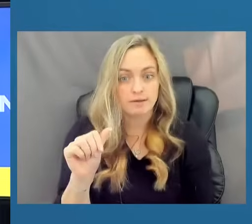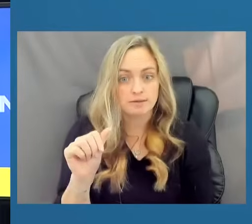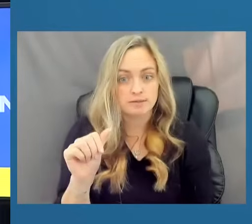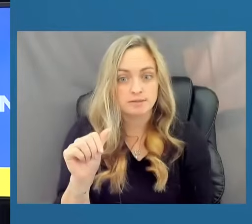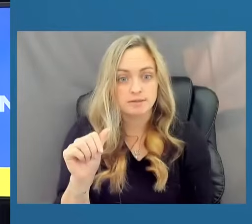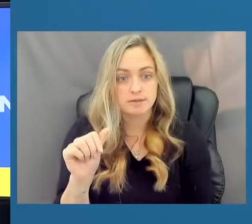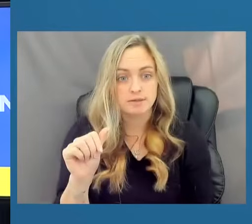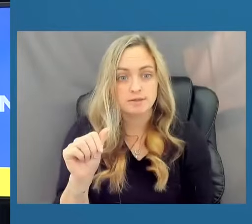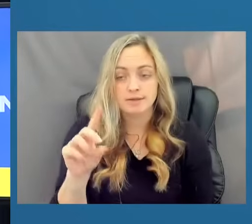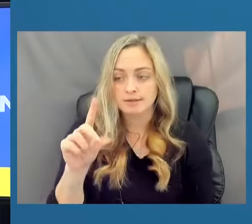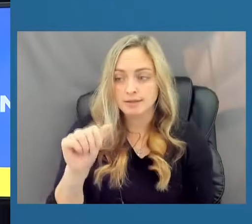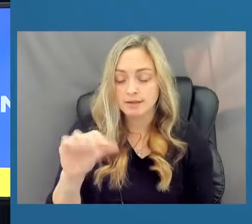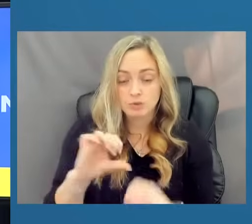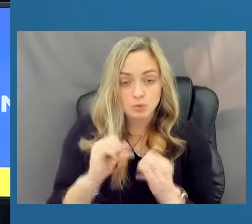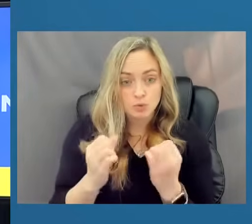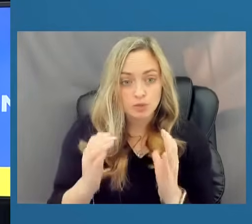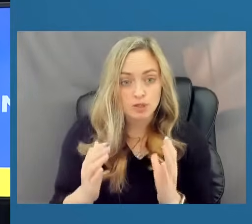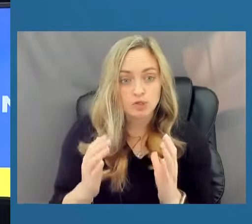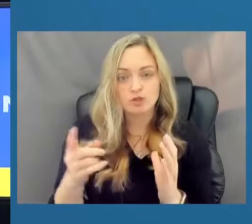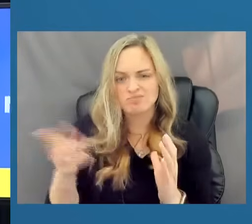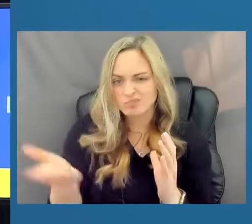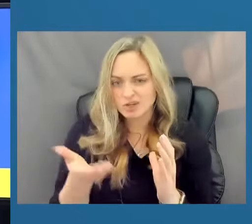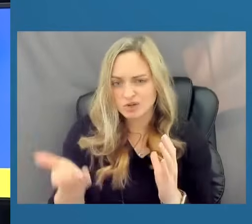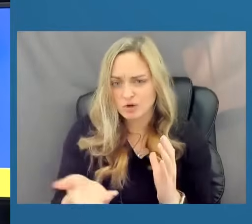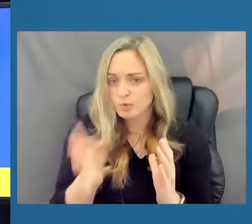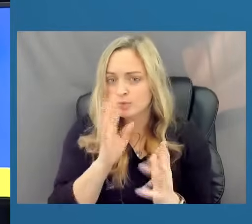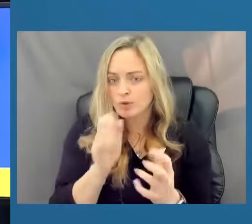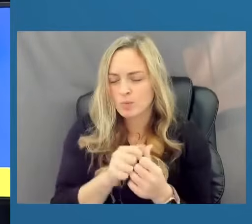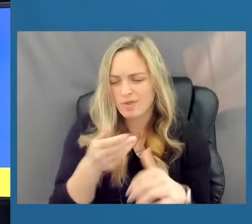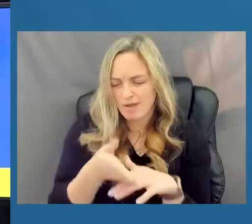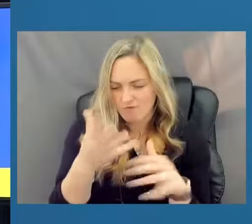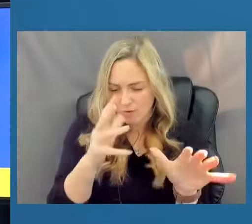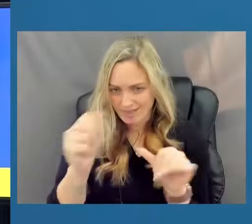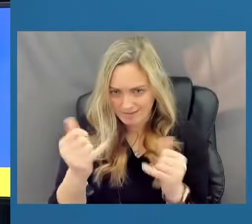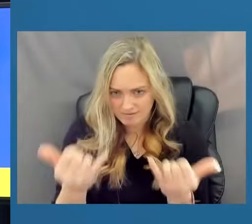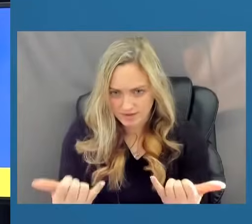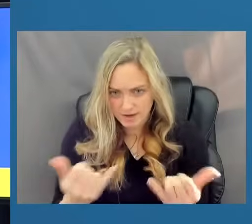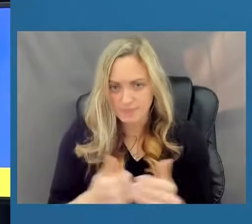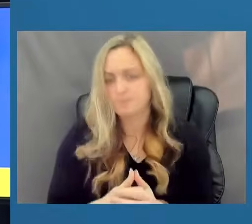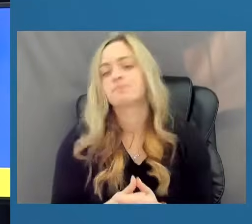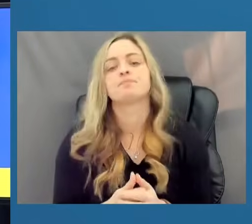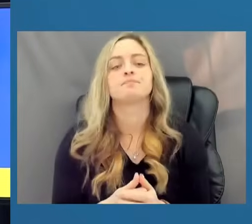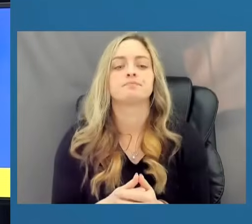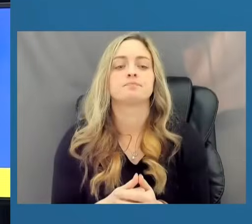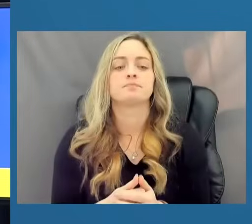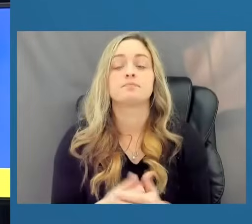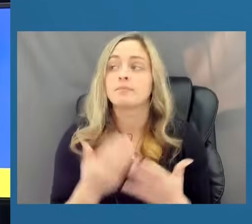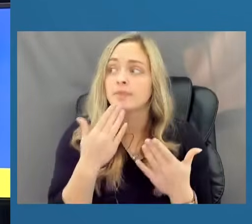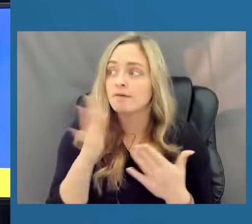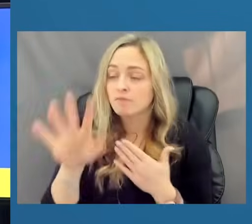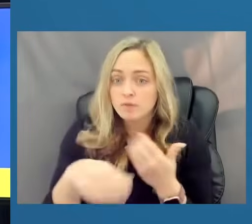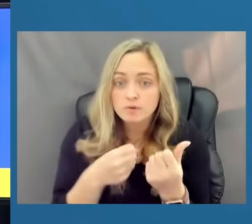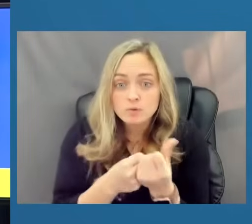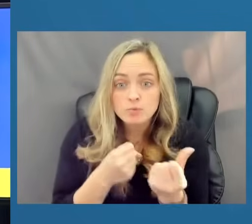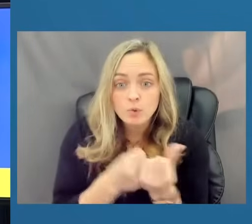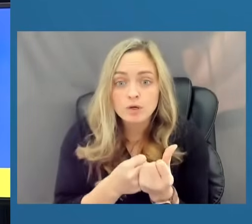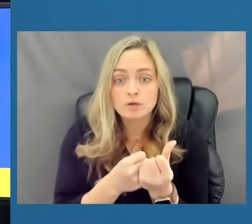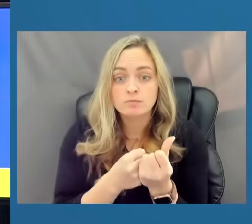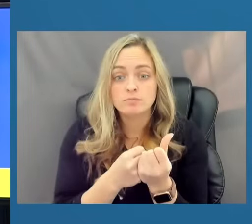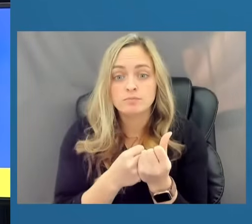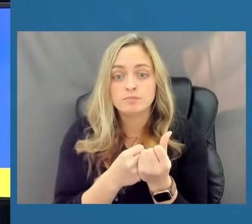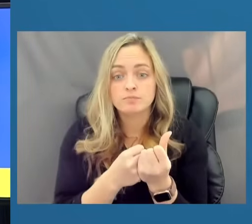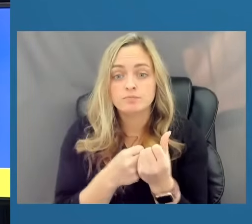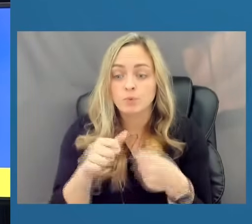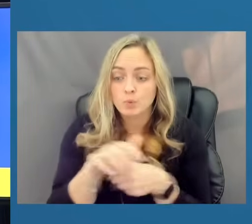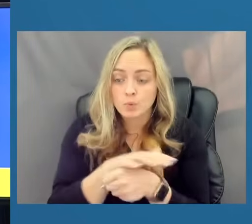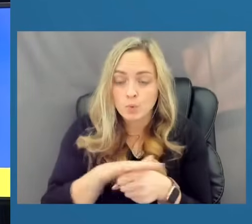District Attorneys Association. I'll be speaking to them as I leave here this afternoon, and thankful for their support as well. We have our local